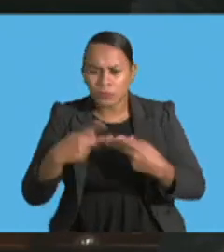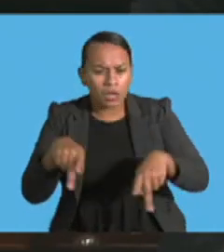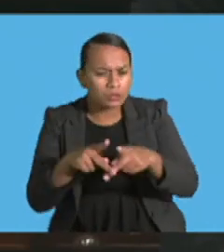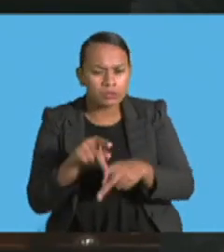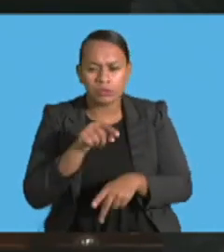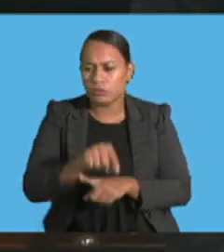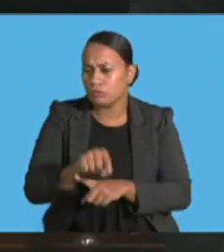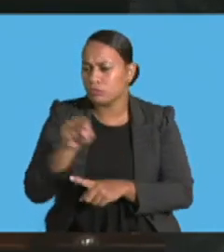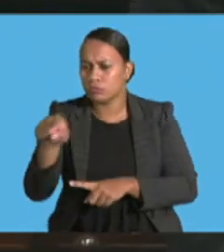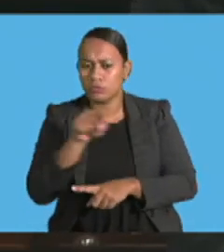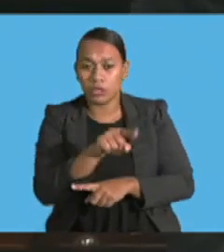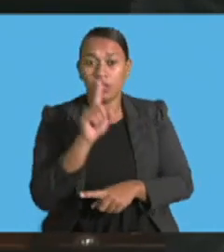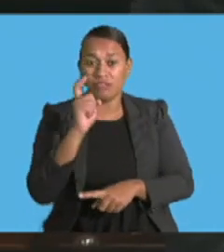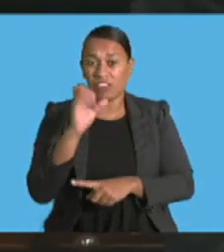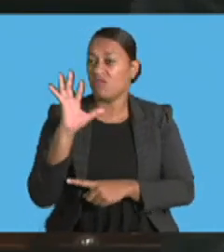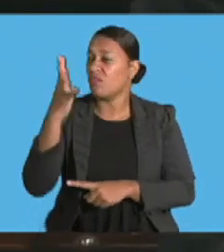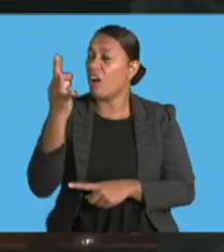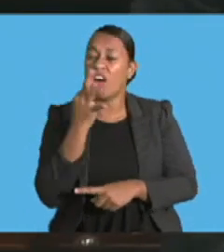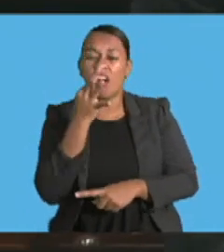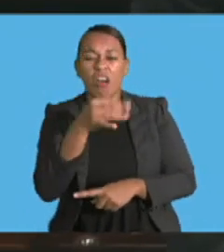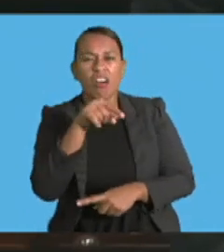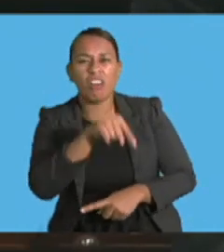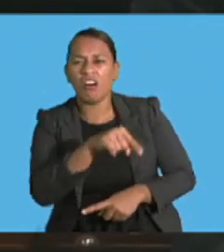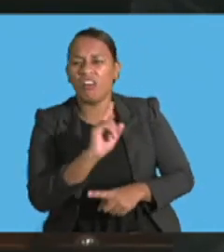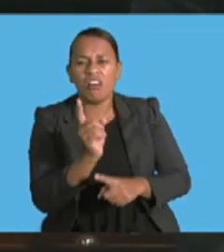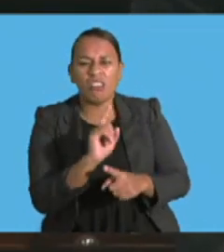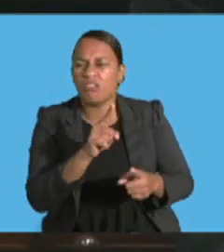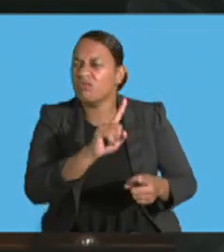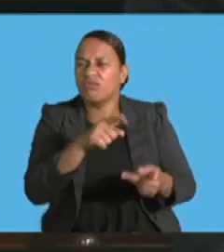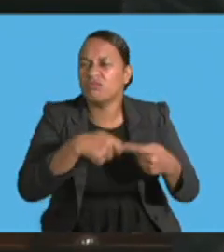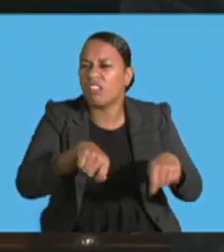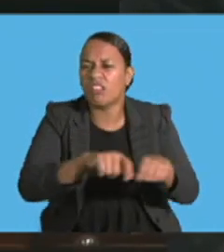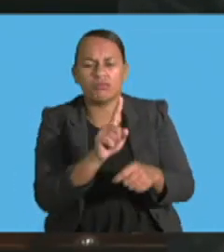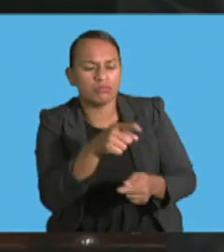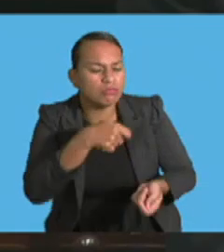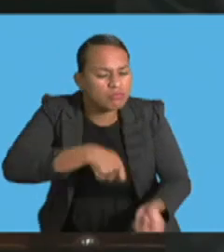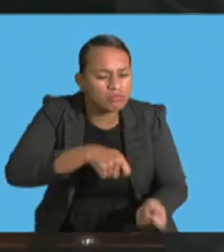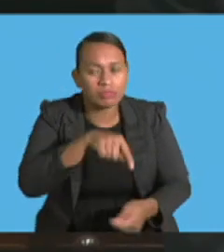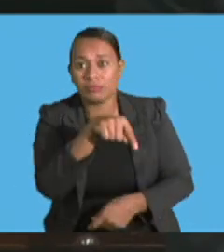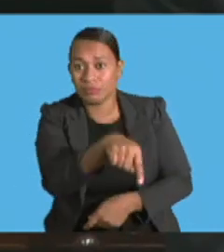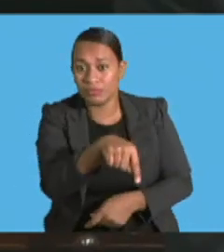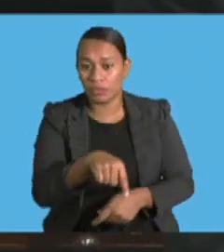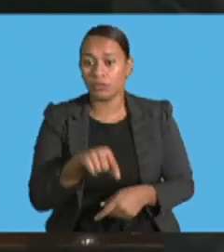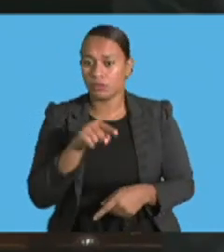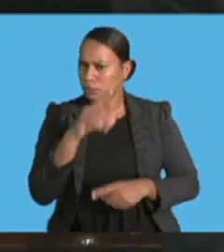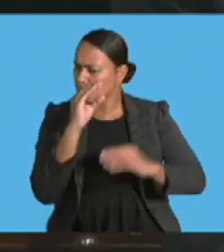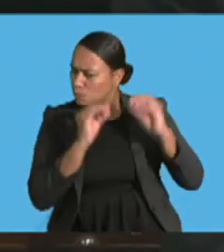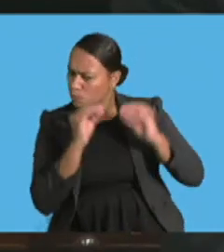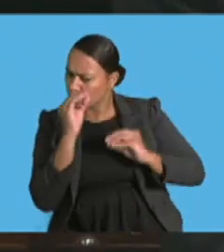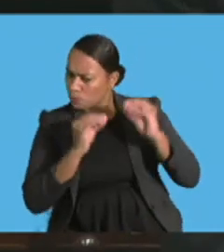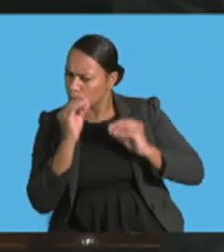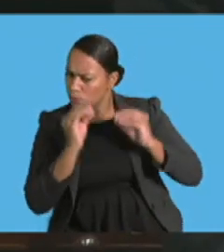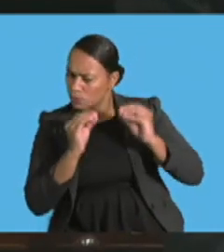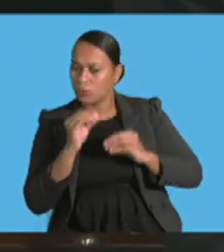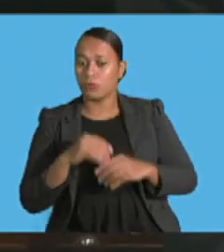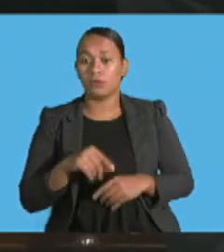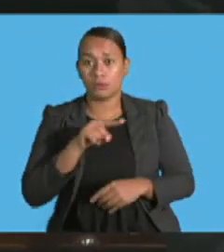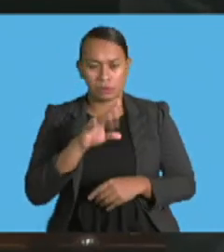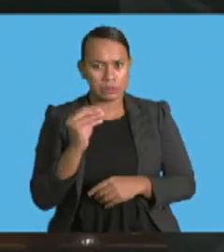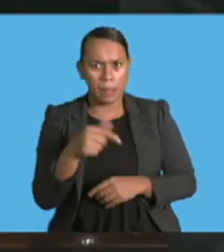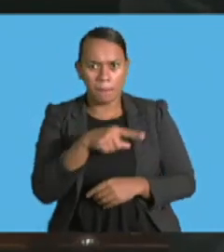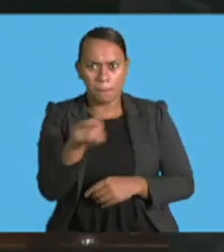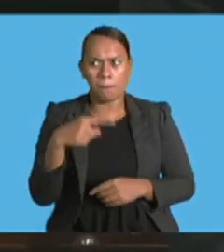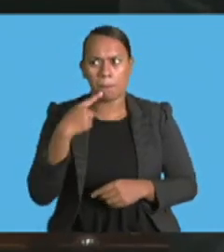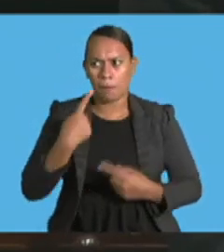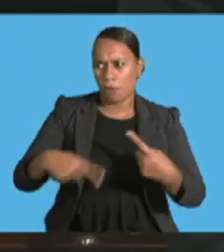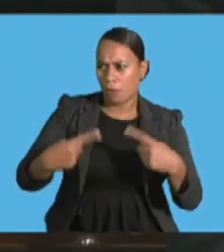proposed project is to be constructed. So, Mr. Speaker, say, contrary to what some mischief makers are saying, this is not a